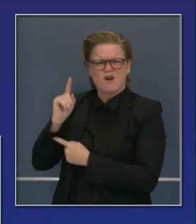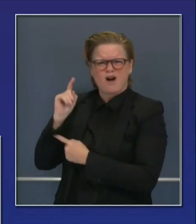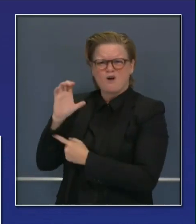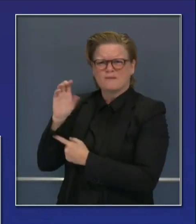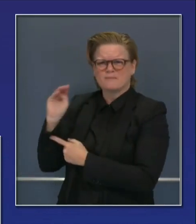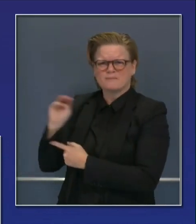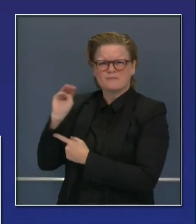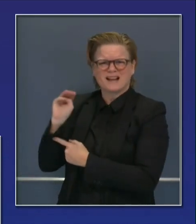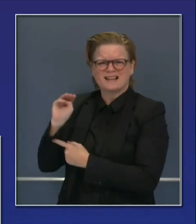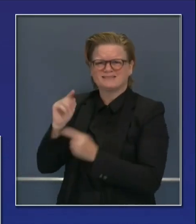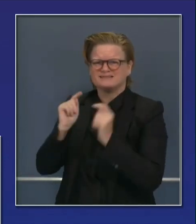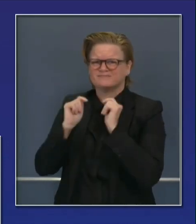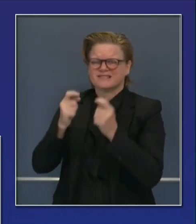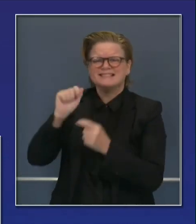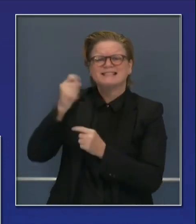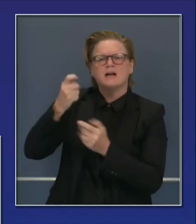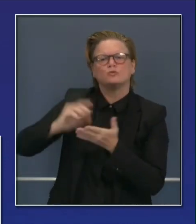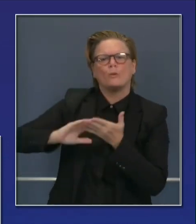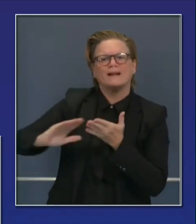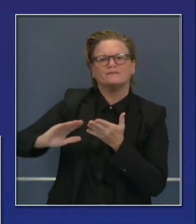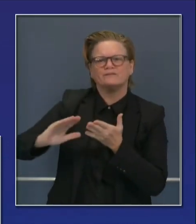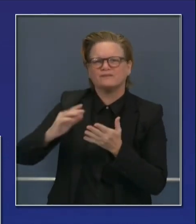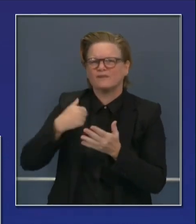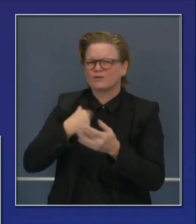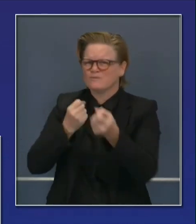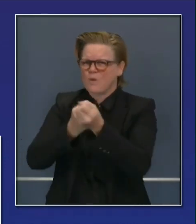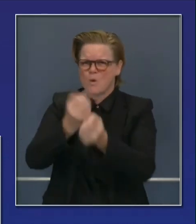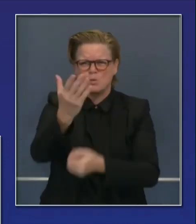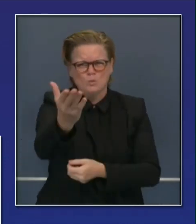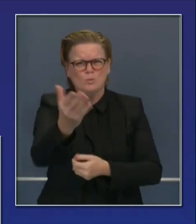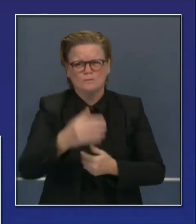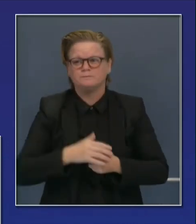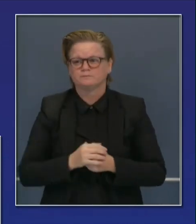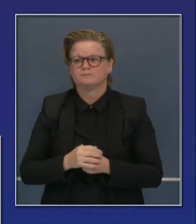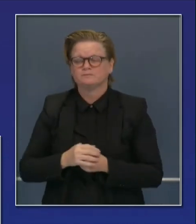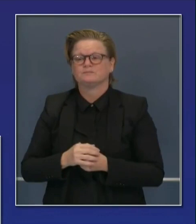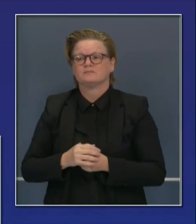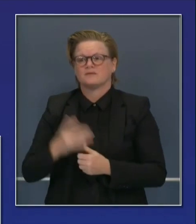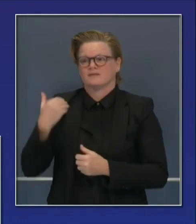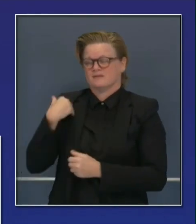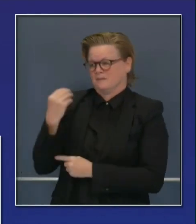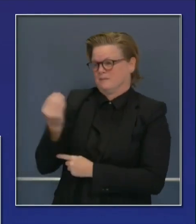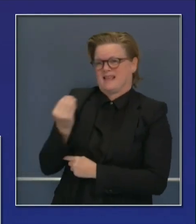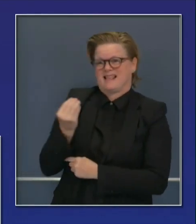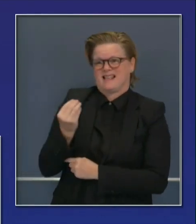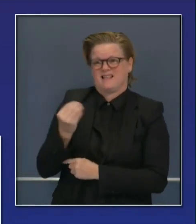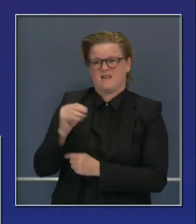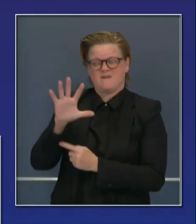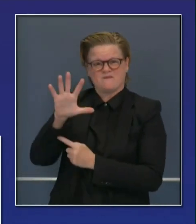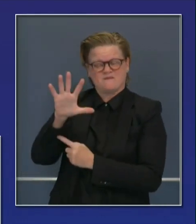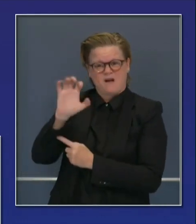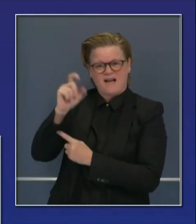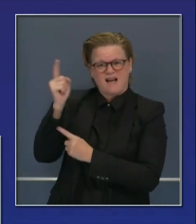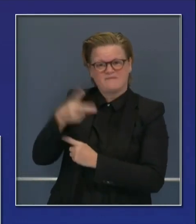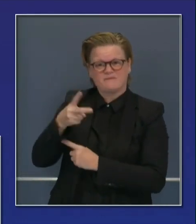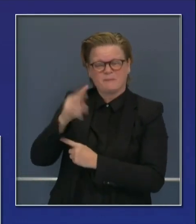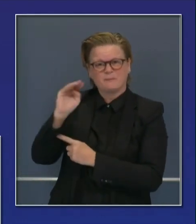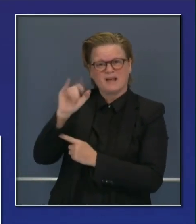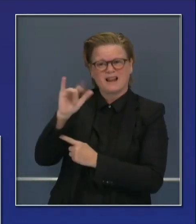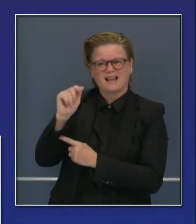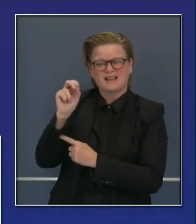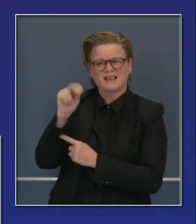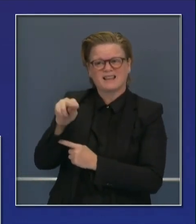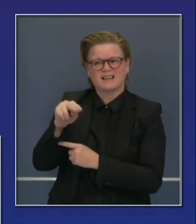also announced, as I noted a moment ago on Monday, a $500 million COVID relief package. This